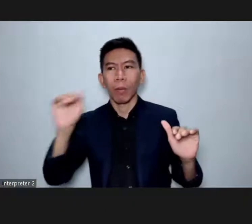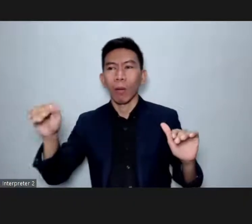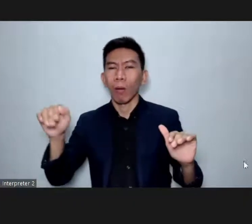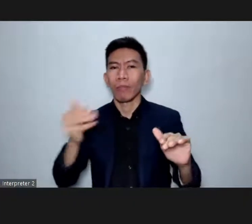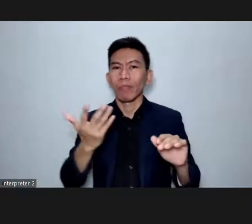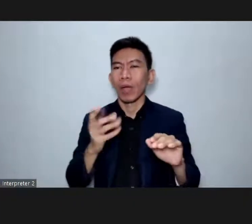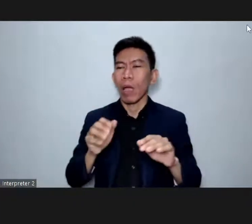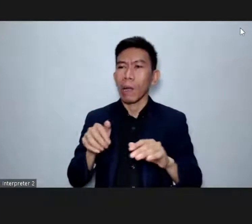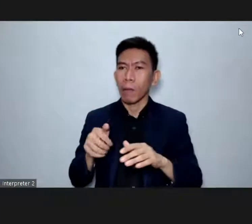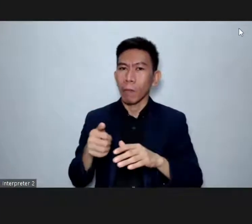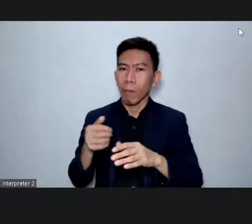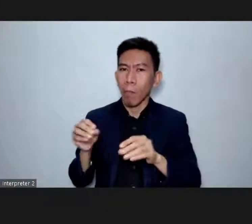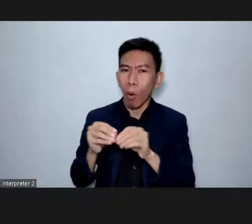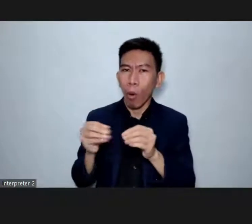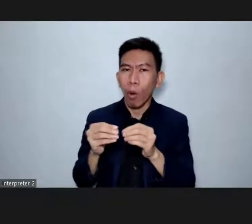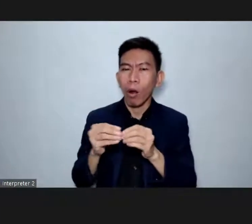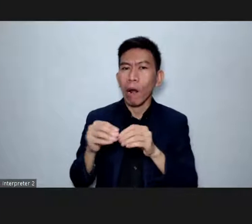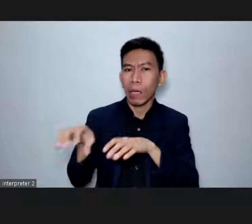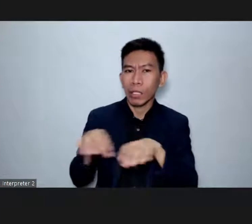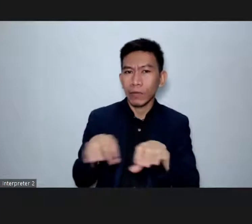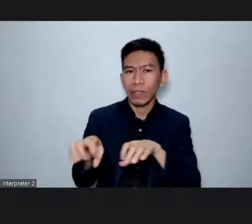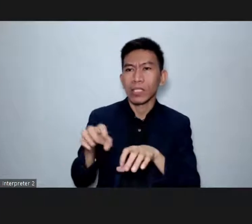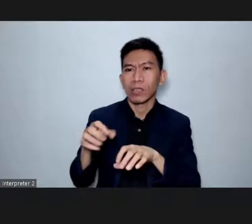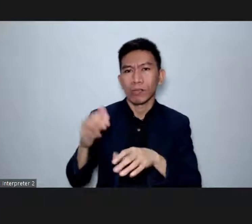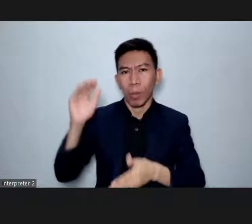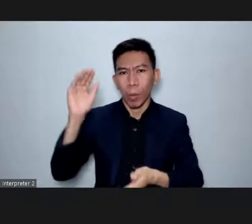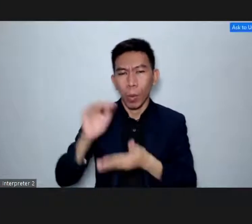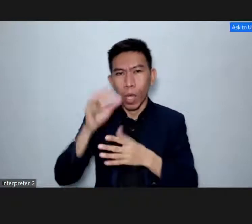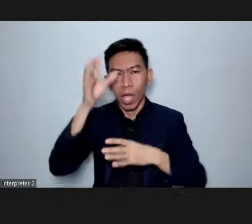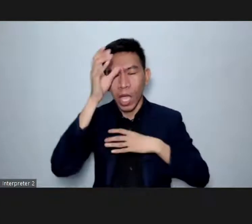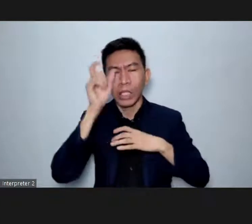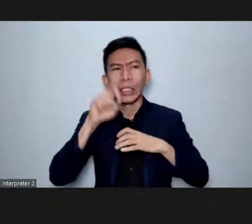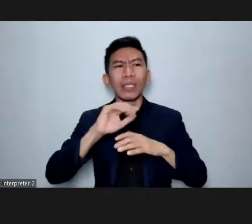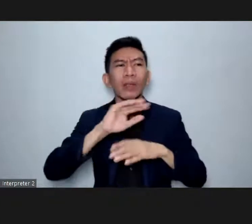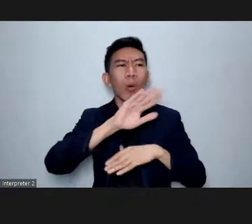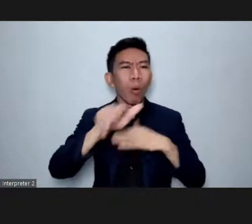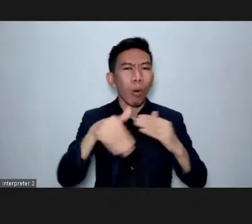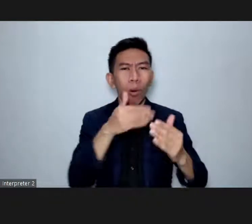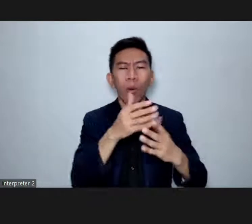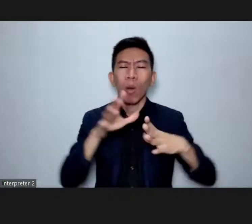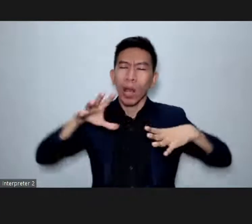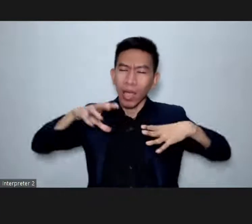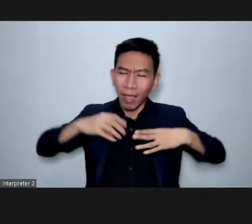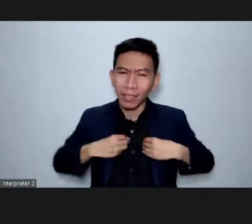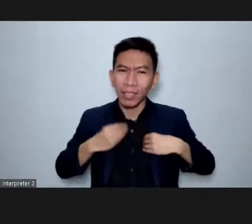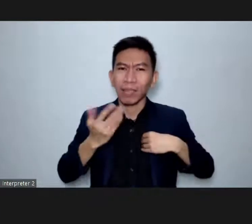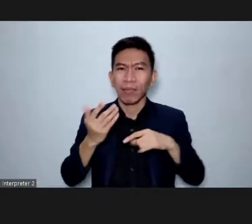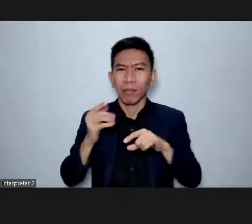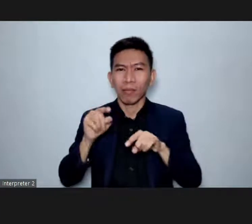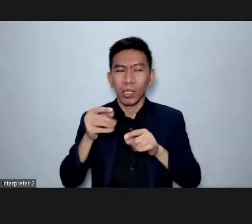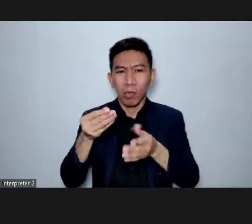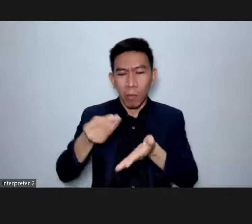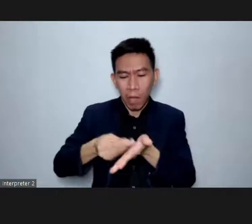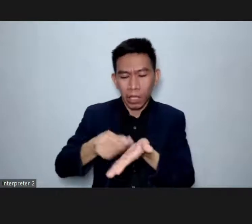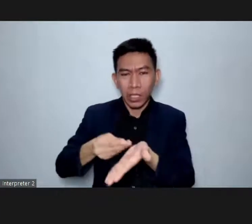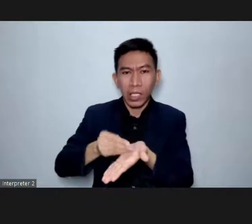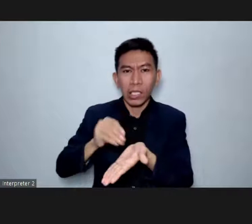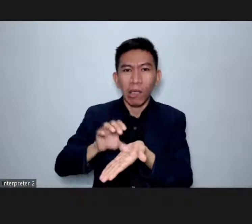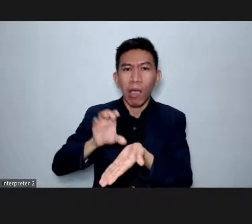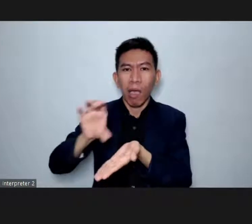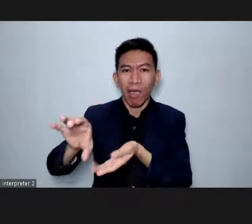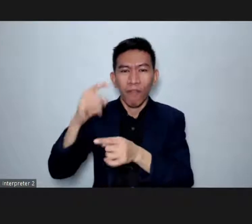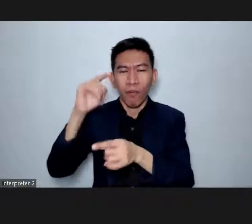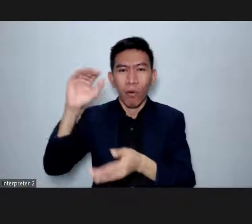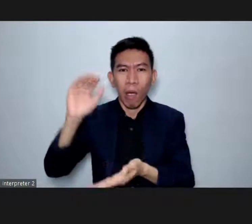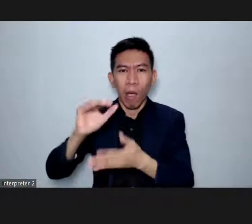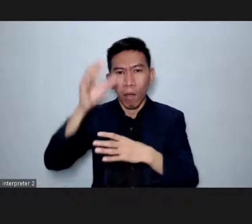this should be taken seriously by all stakeholders. We need to embrace the idea of value for money. I know countries like us might